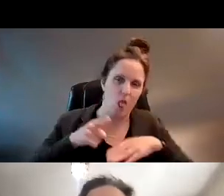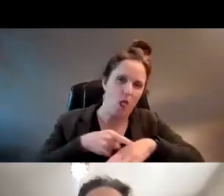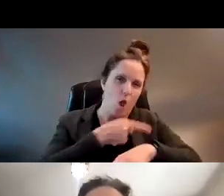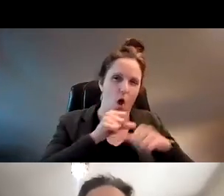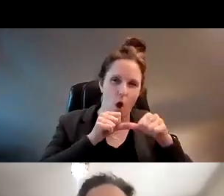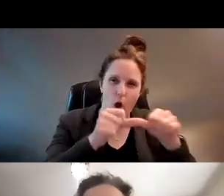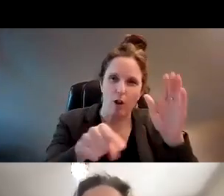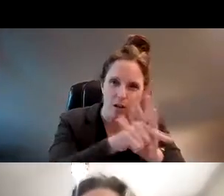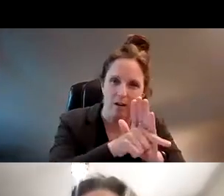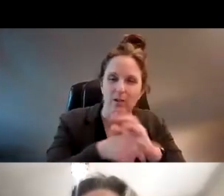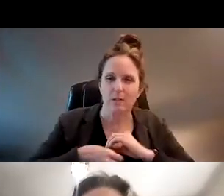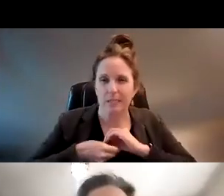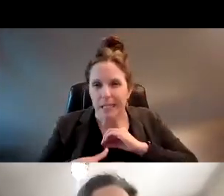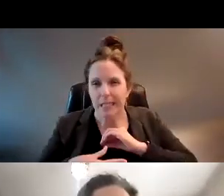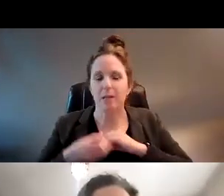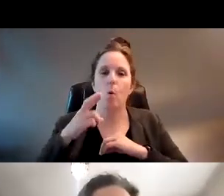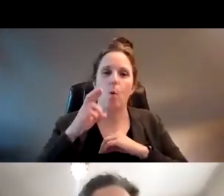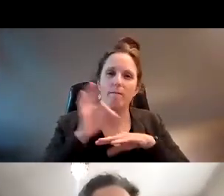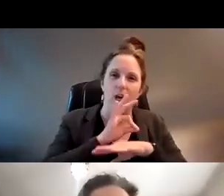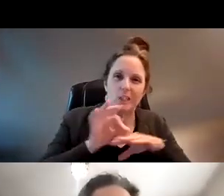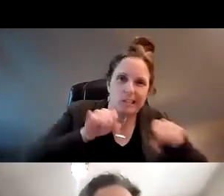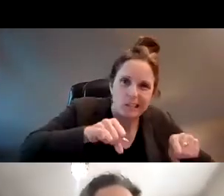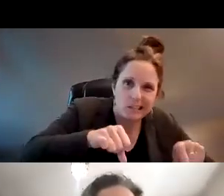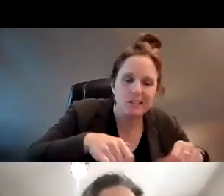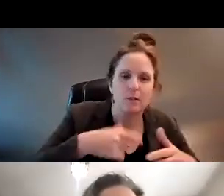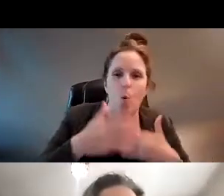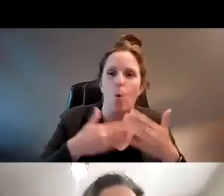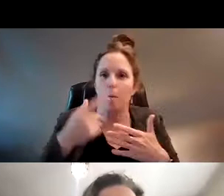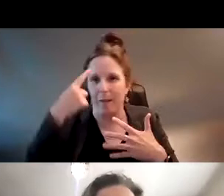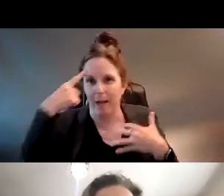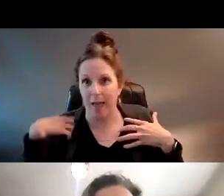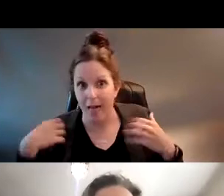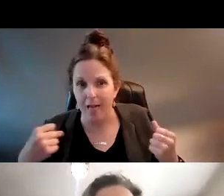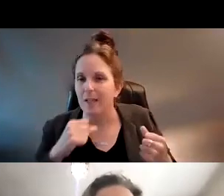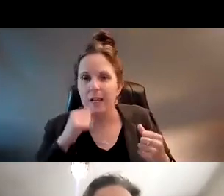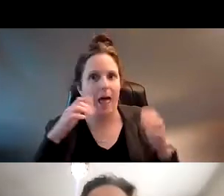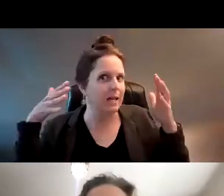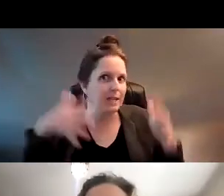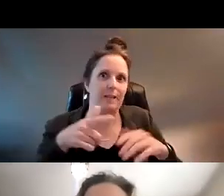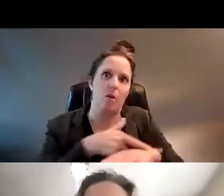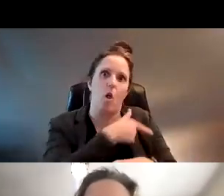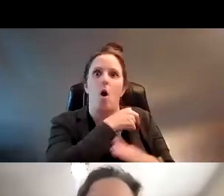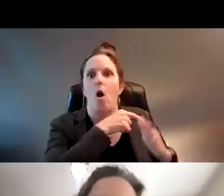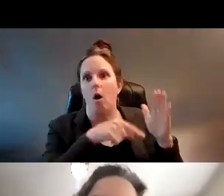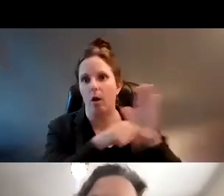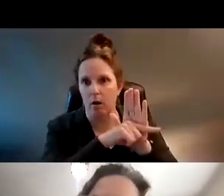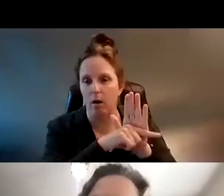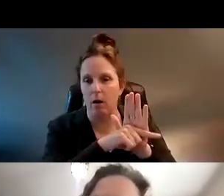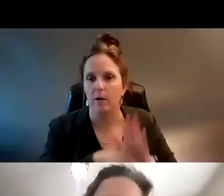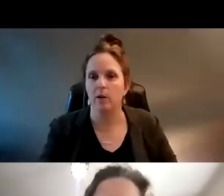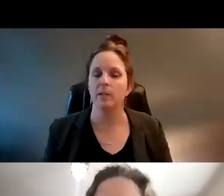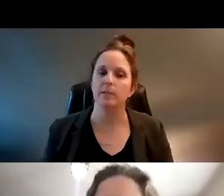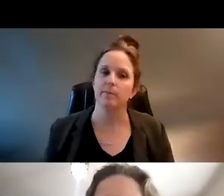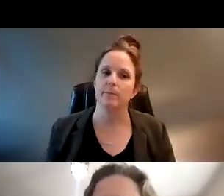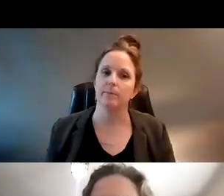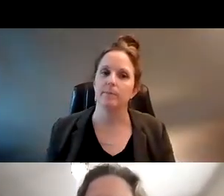self-esteem or our ability to function or, our mental health. And a lot of people have this idea,